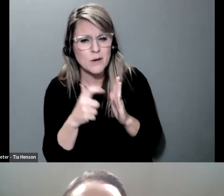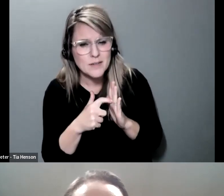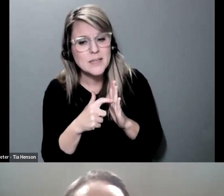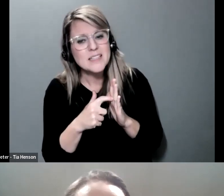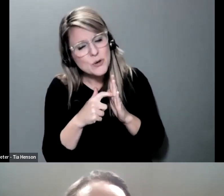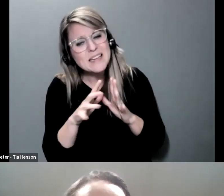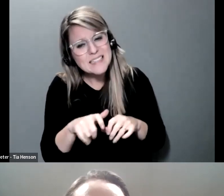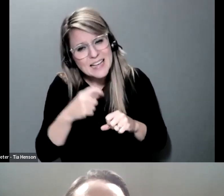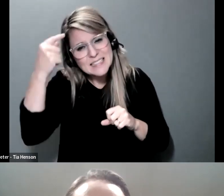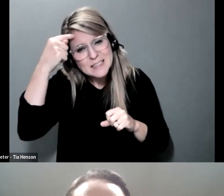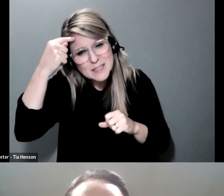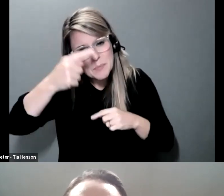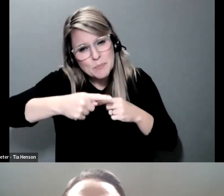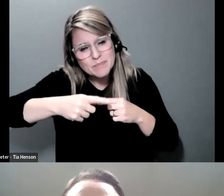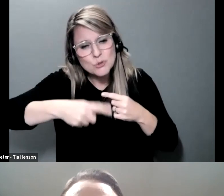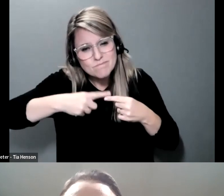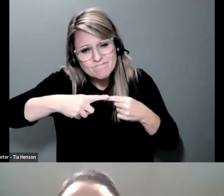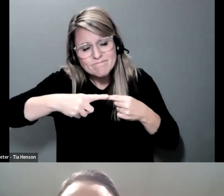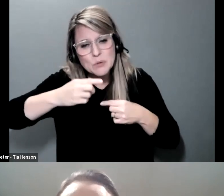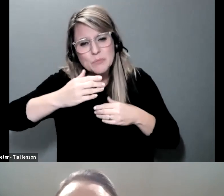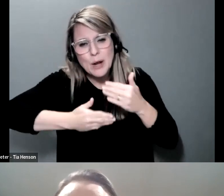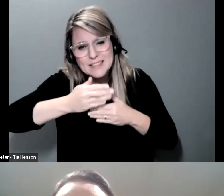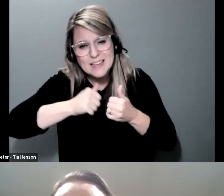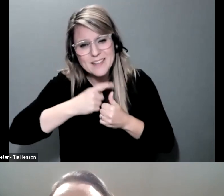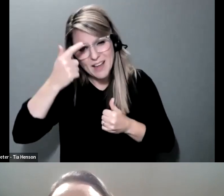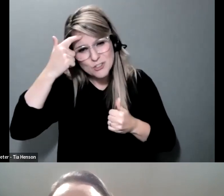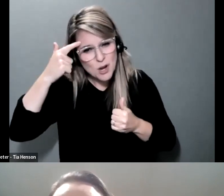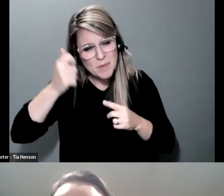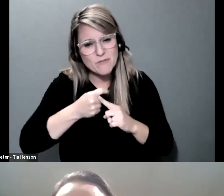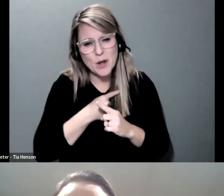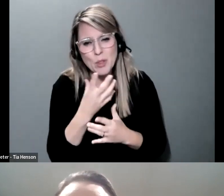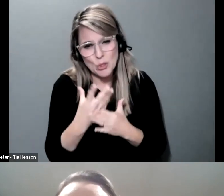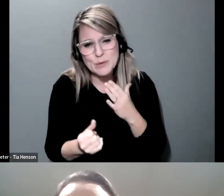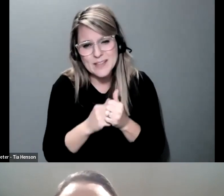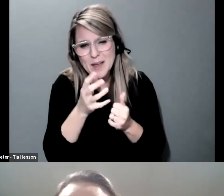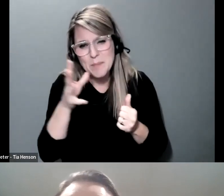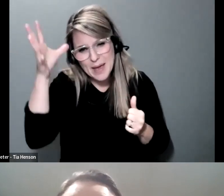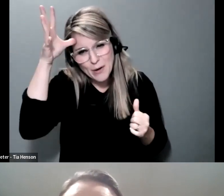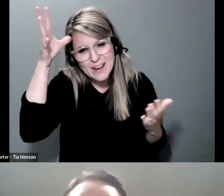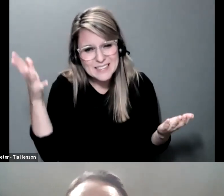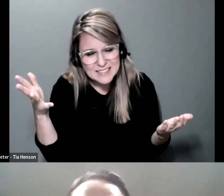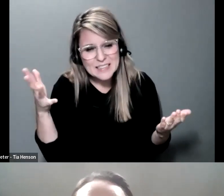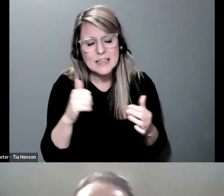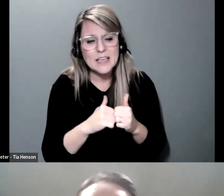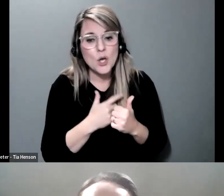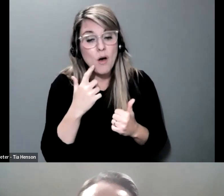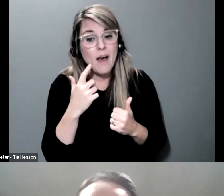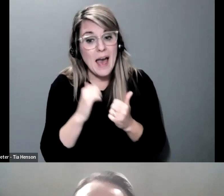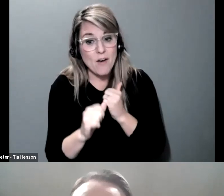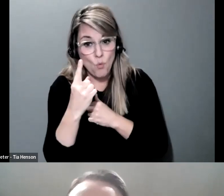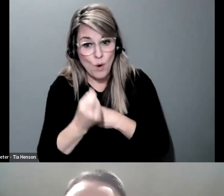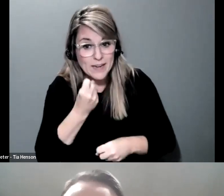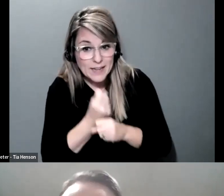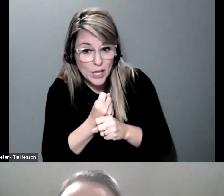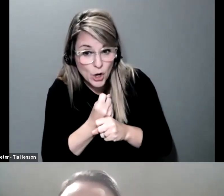So there's not really a timeline, but there would be concern if it's been about a year and a child just doesn't seem to be getting better at all.